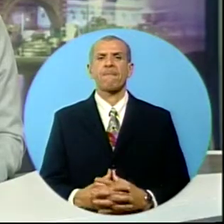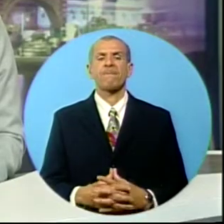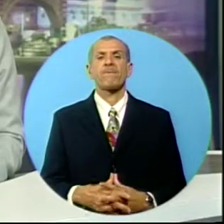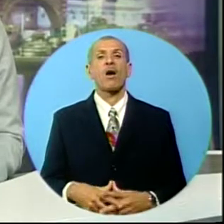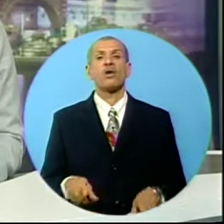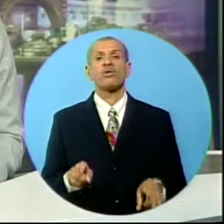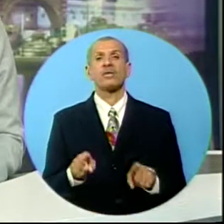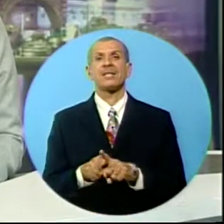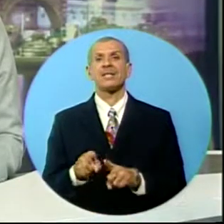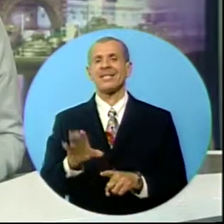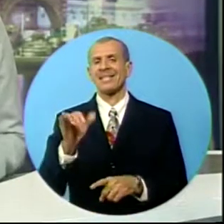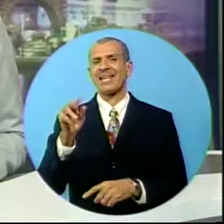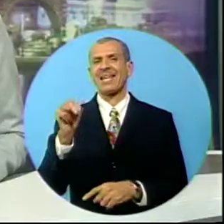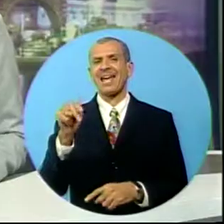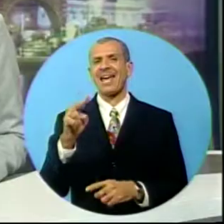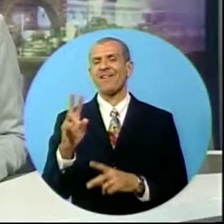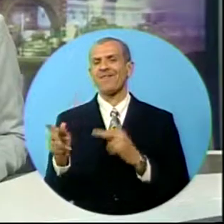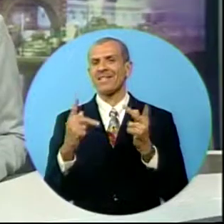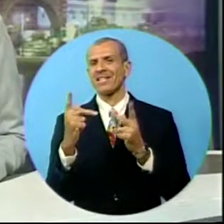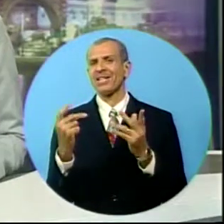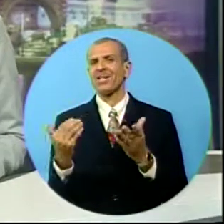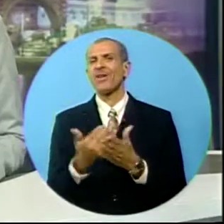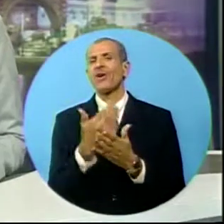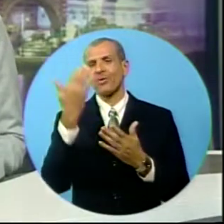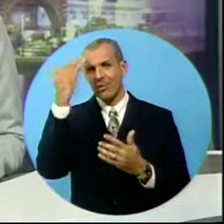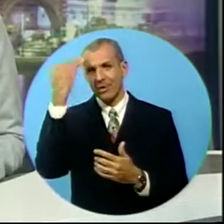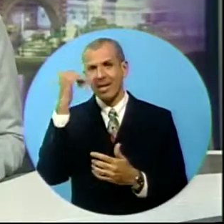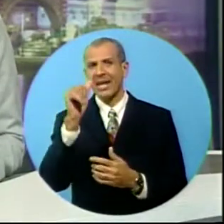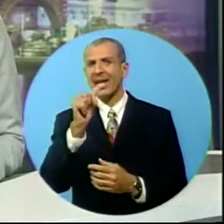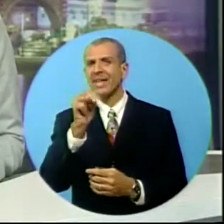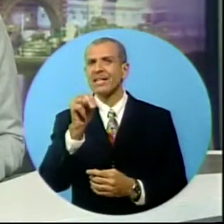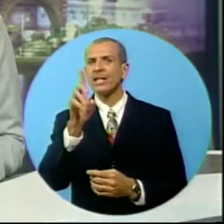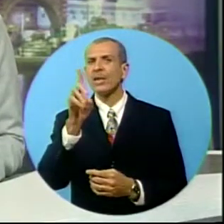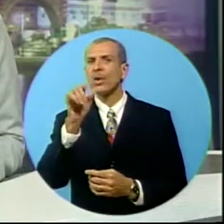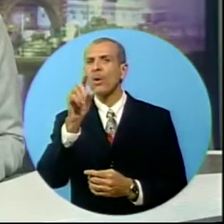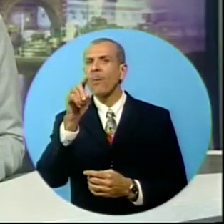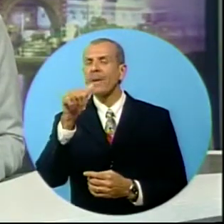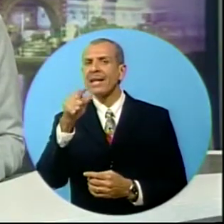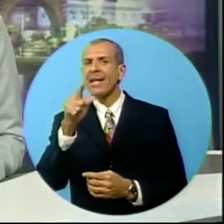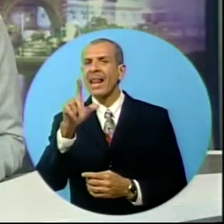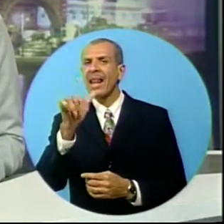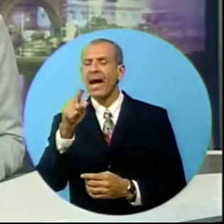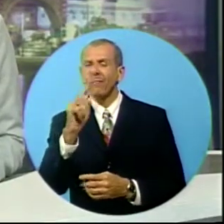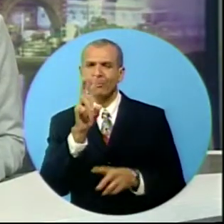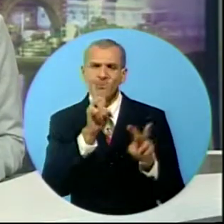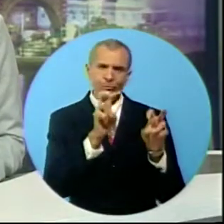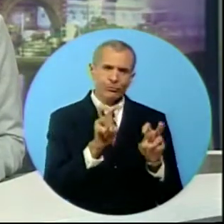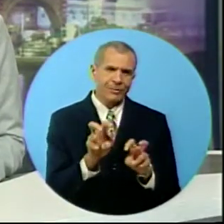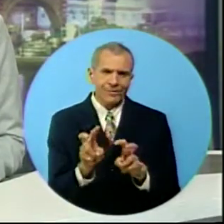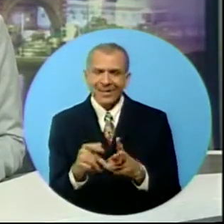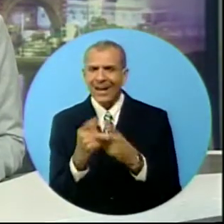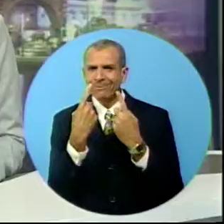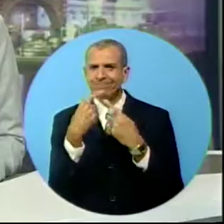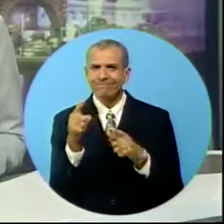meanwhile CNN visited the now infamous anti-doping lab in Russia searching for explanations